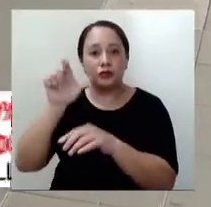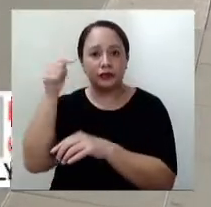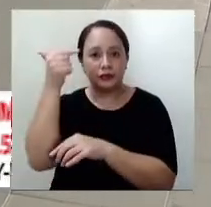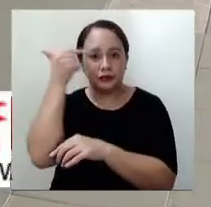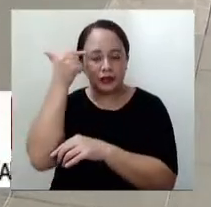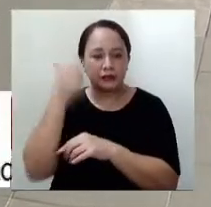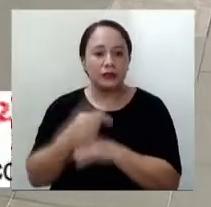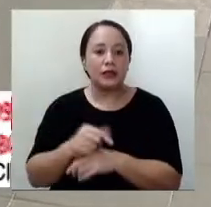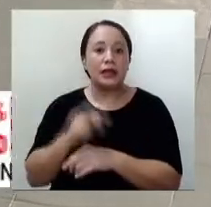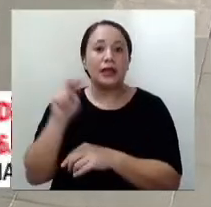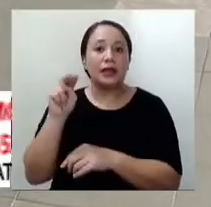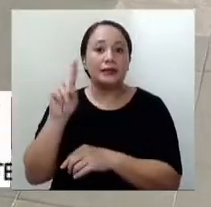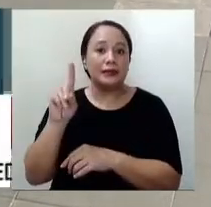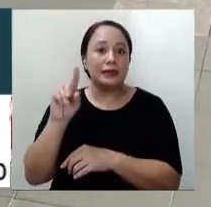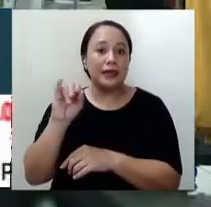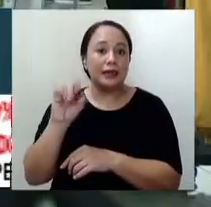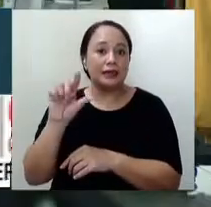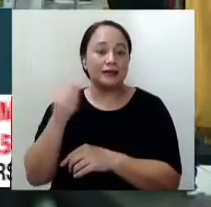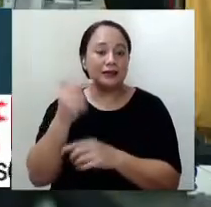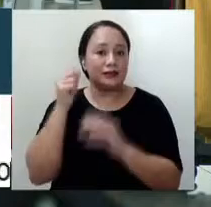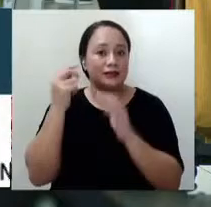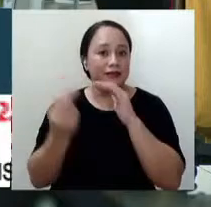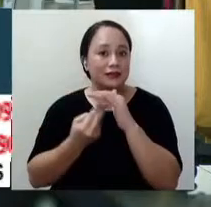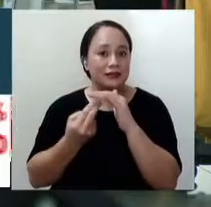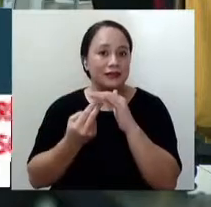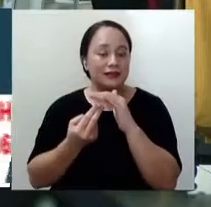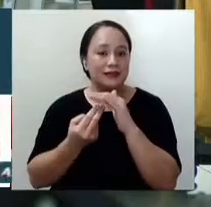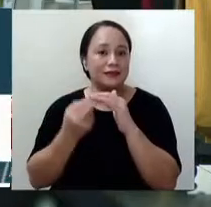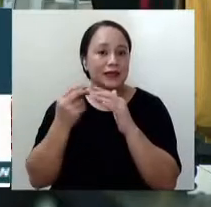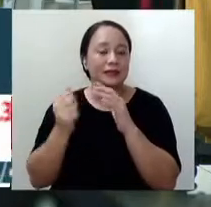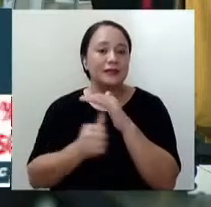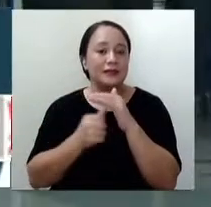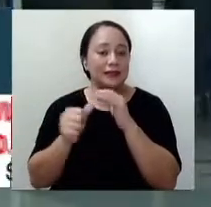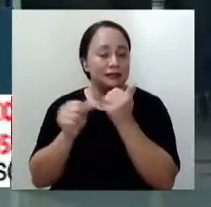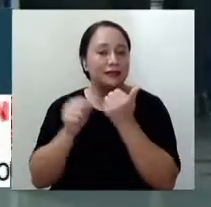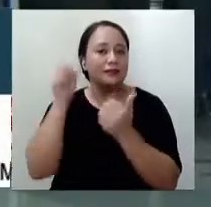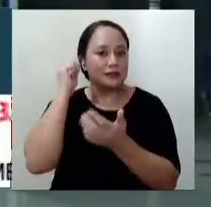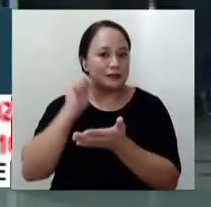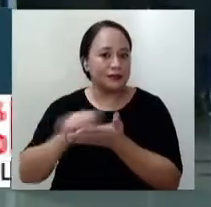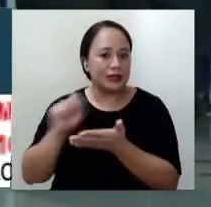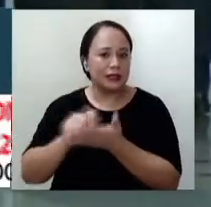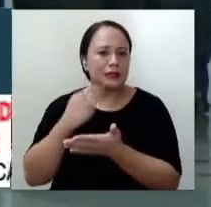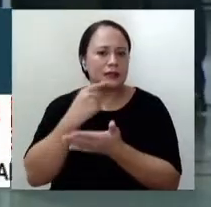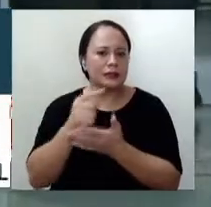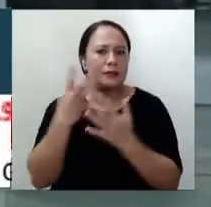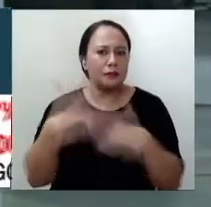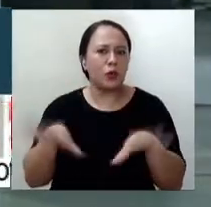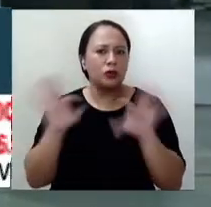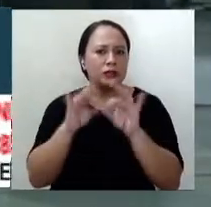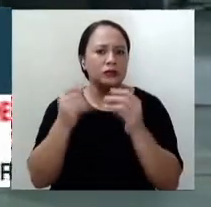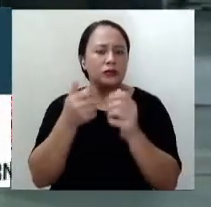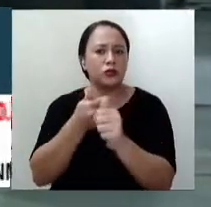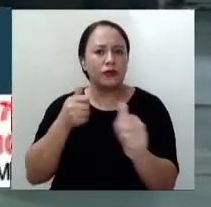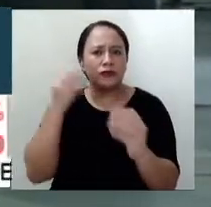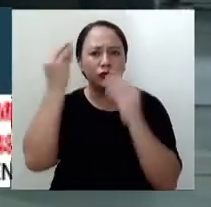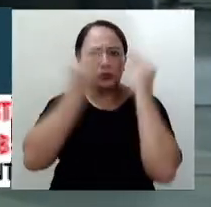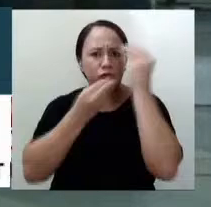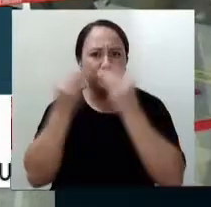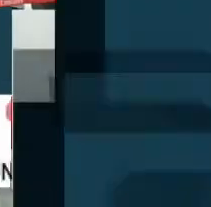Interior and Local Government Assistant Secretary Odilon Pasaraba says this is essential to avoid confusion.